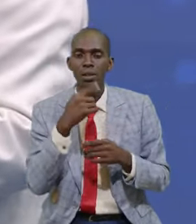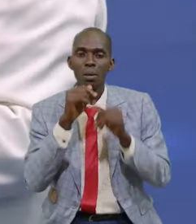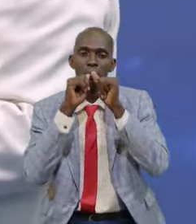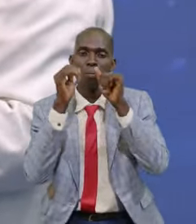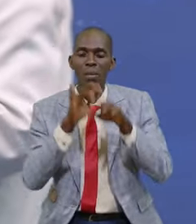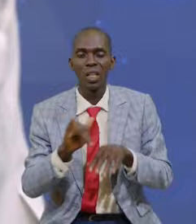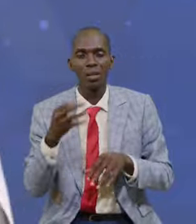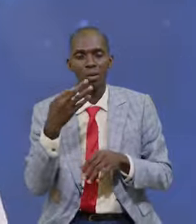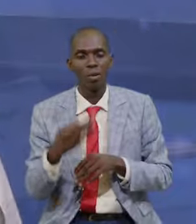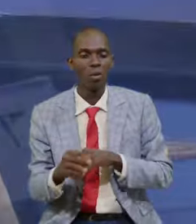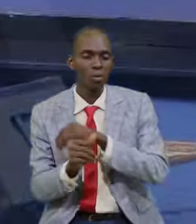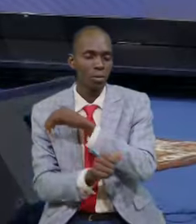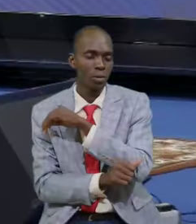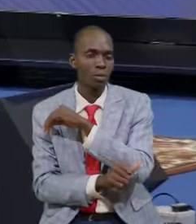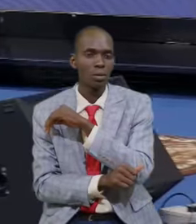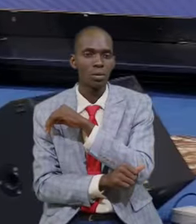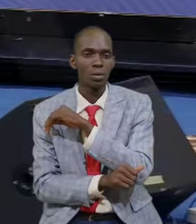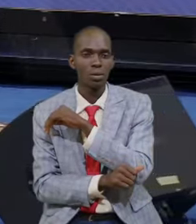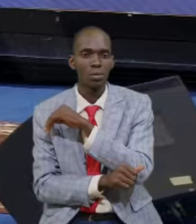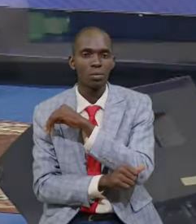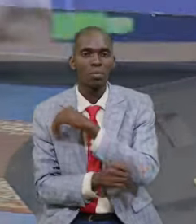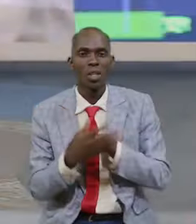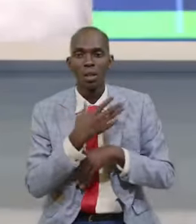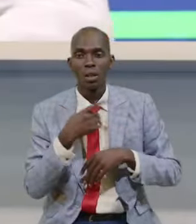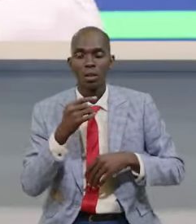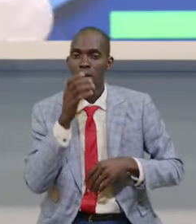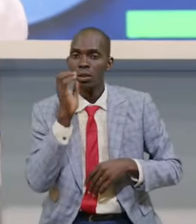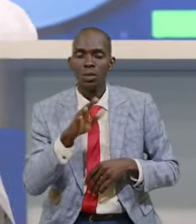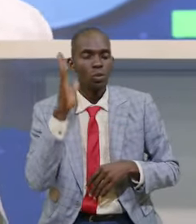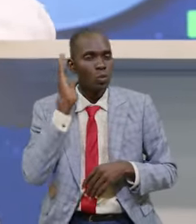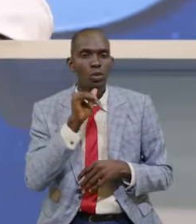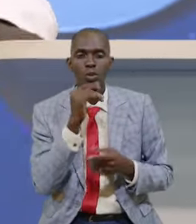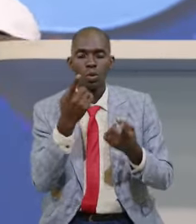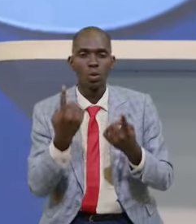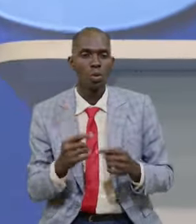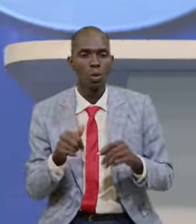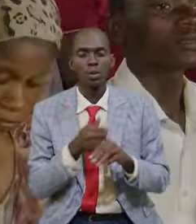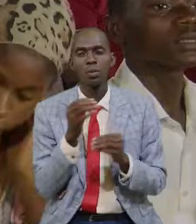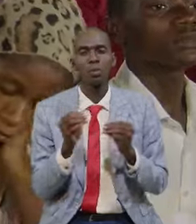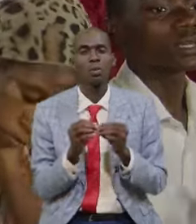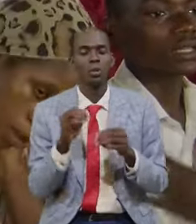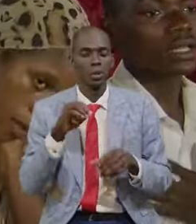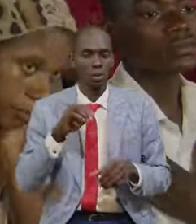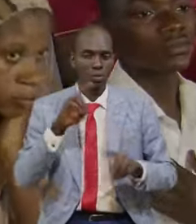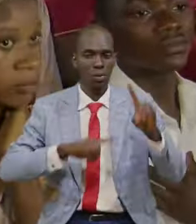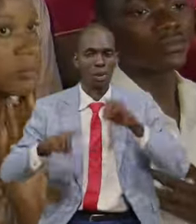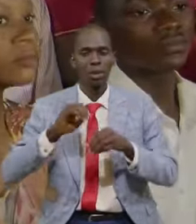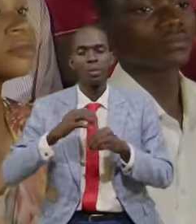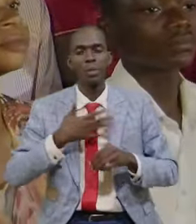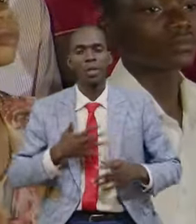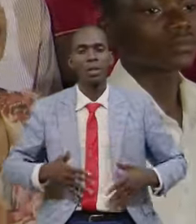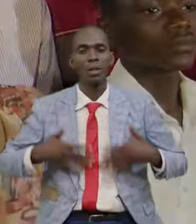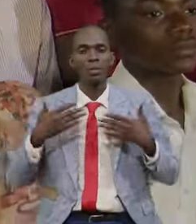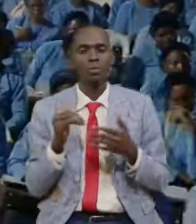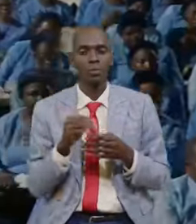the curse will not come anymore in my life, in